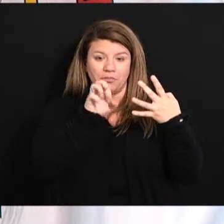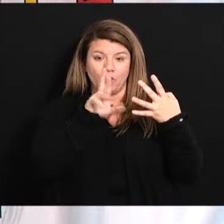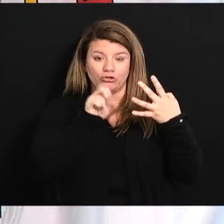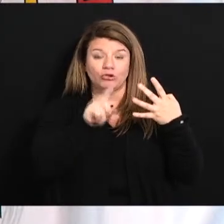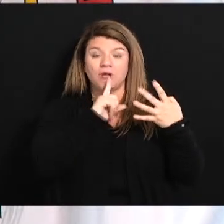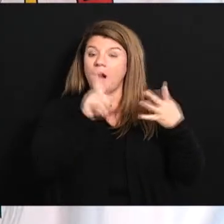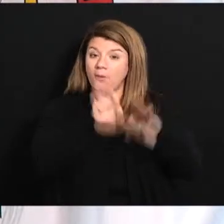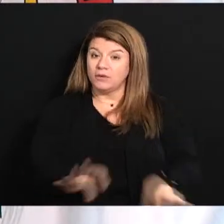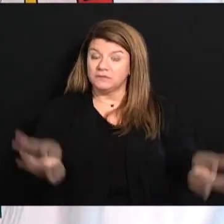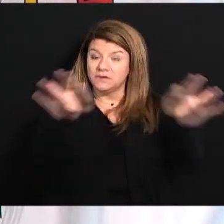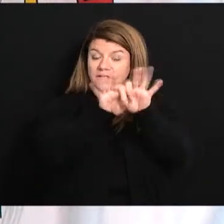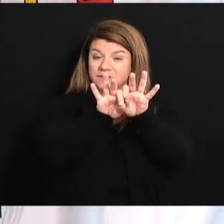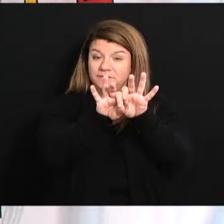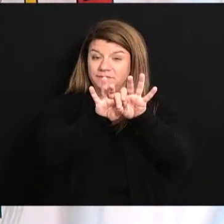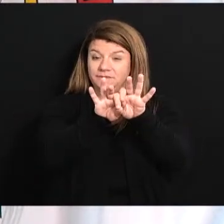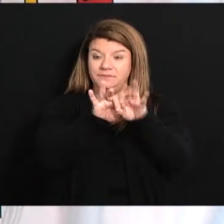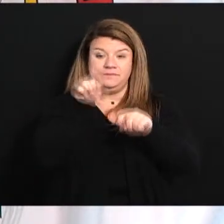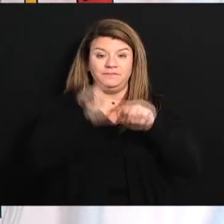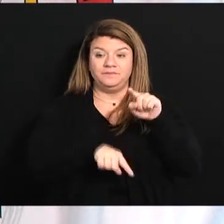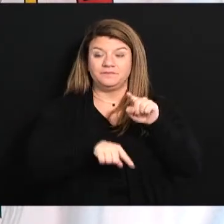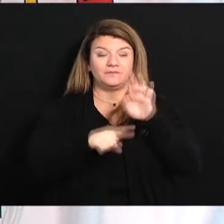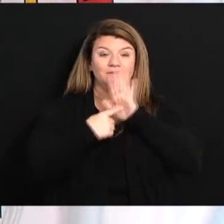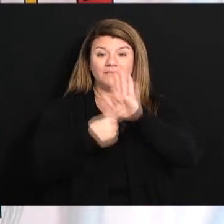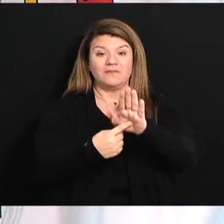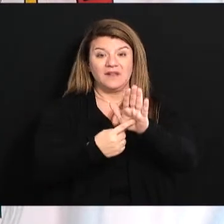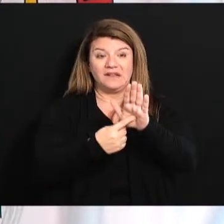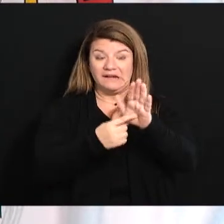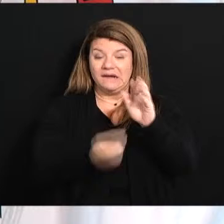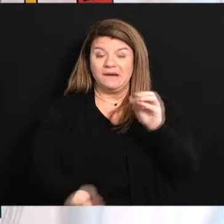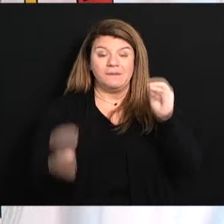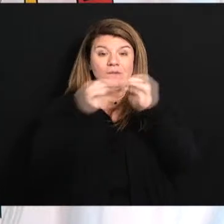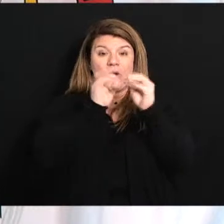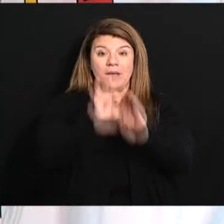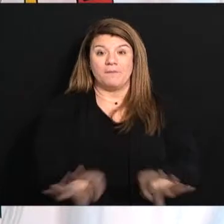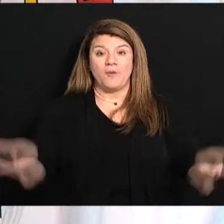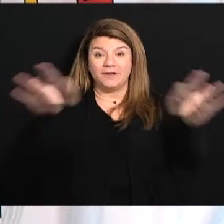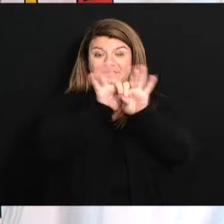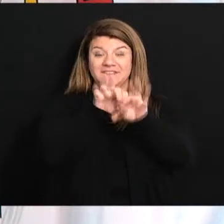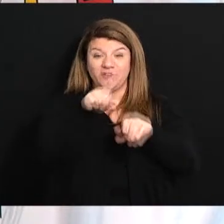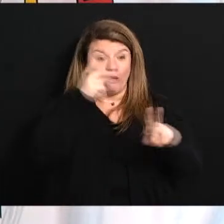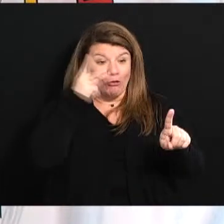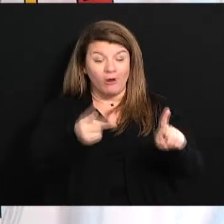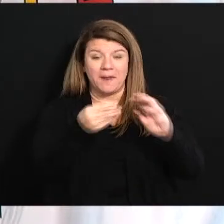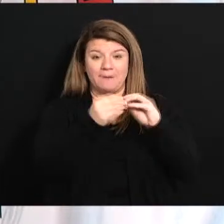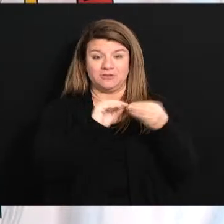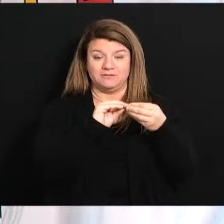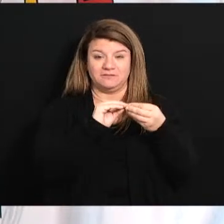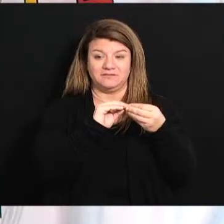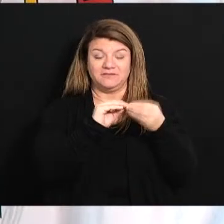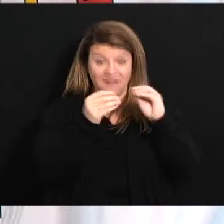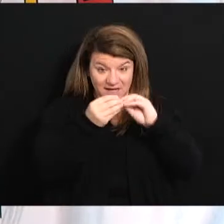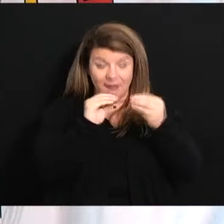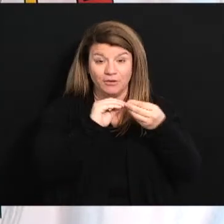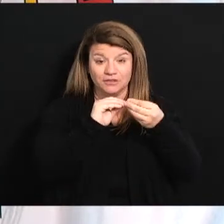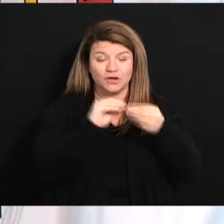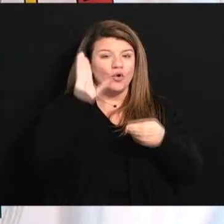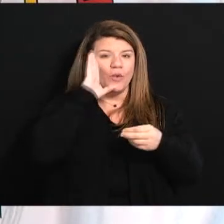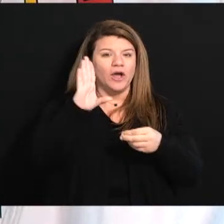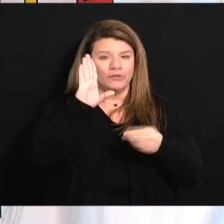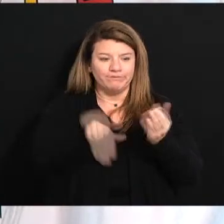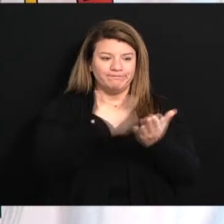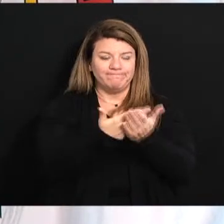could not possibly be magnified anymore if you'll just look at the numbers. Just look at the numbers and it'll absolutely take you